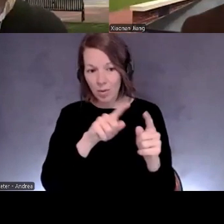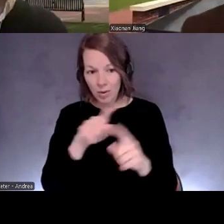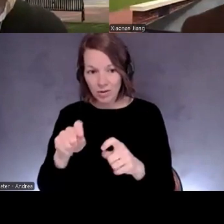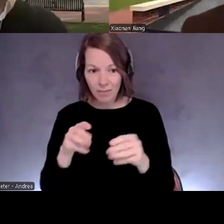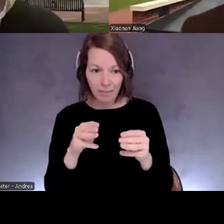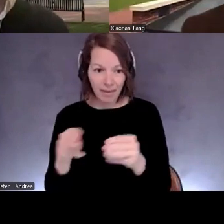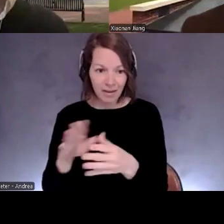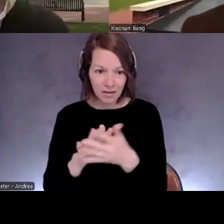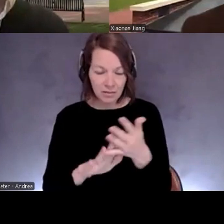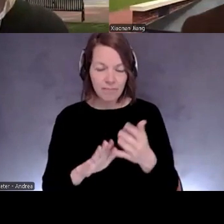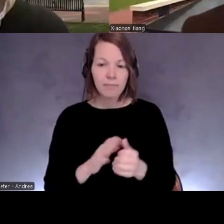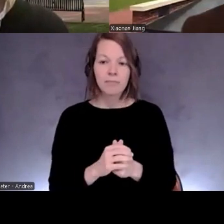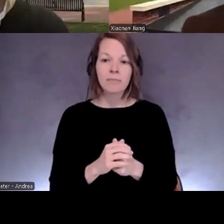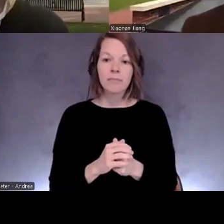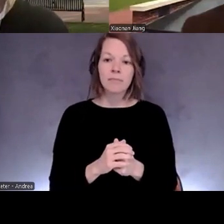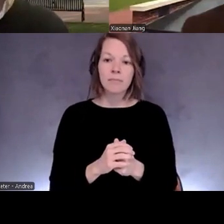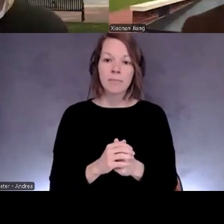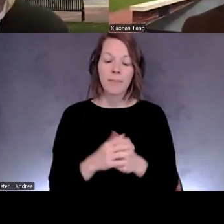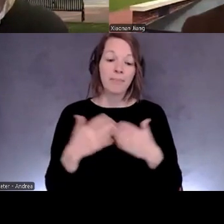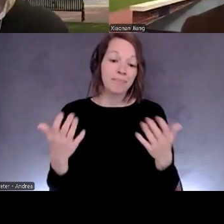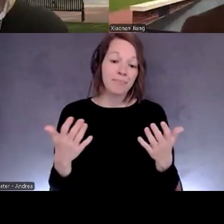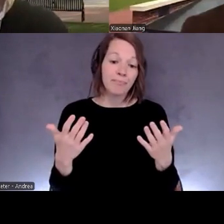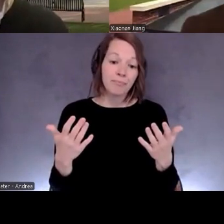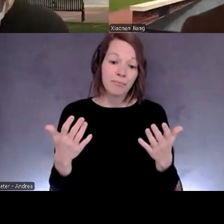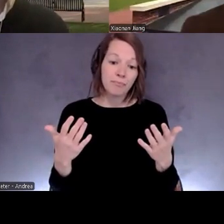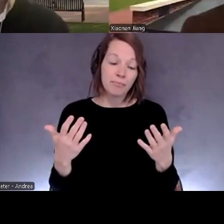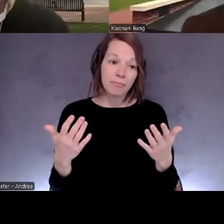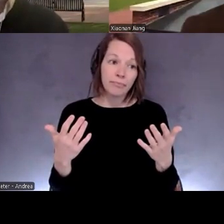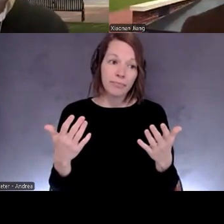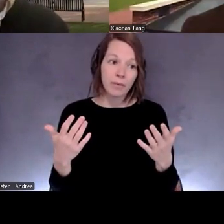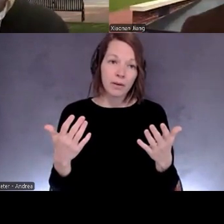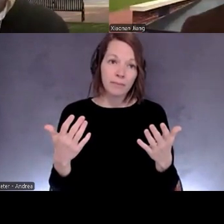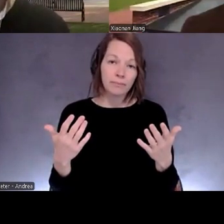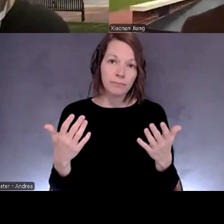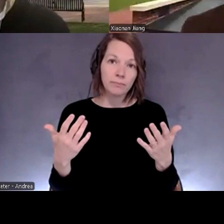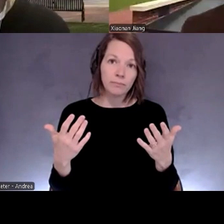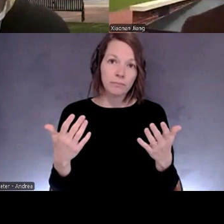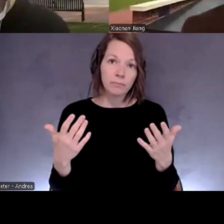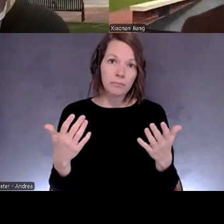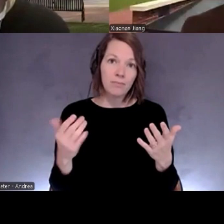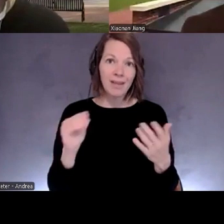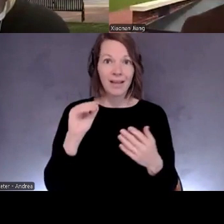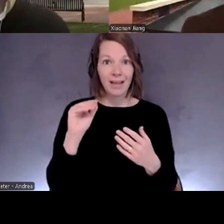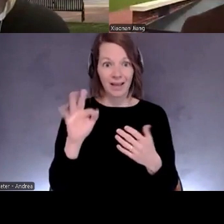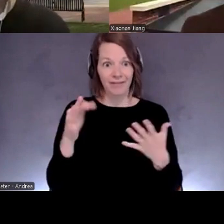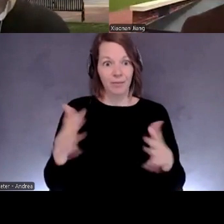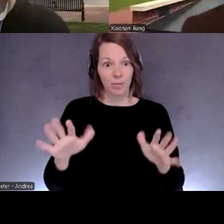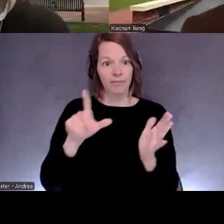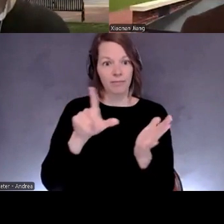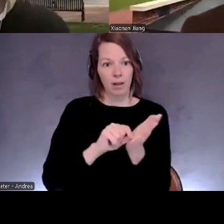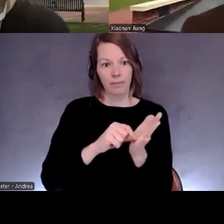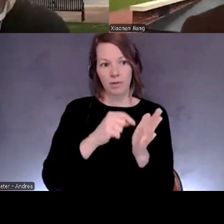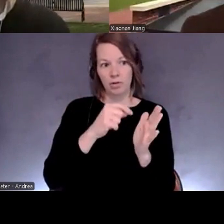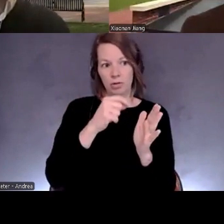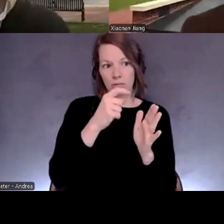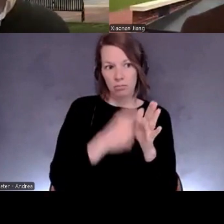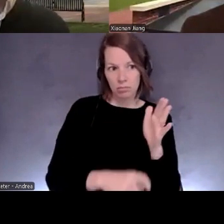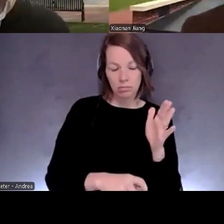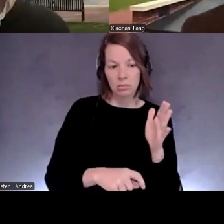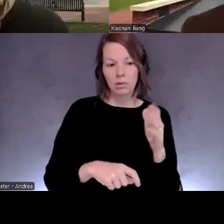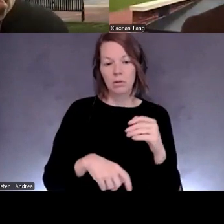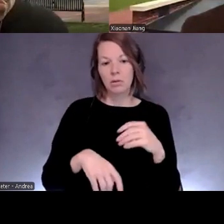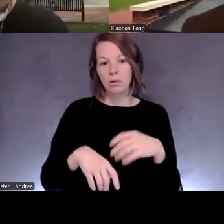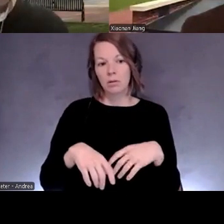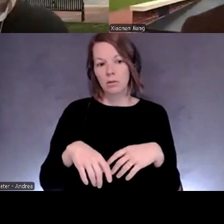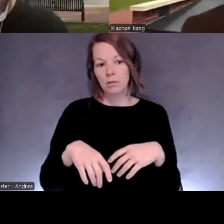and so forth. So although it would be easy to find if we've published art and music education articles by